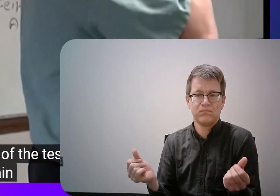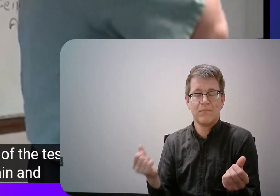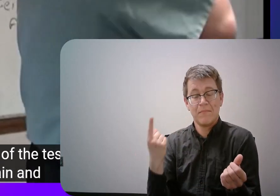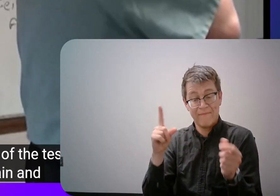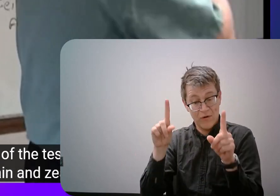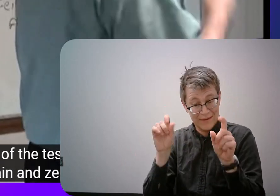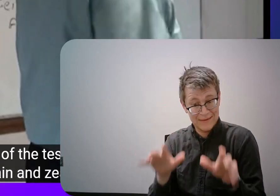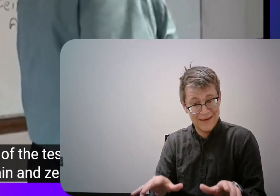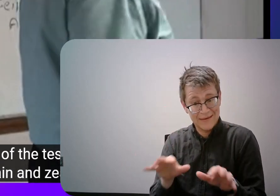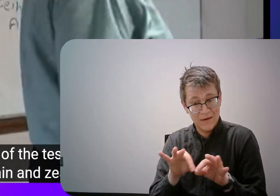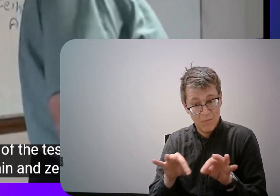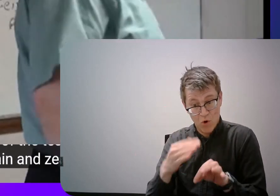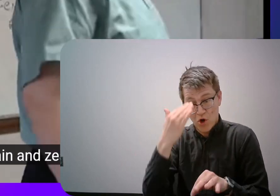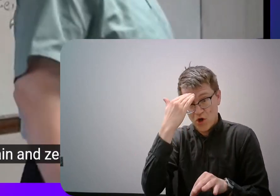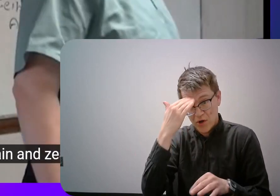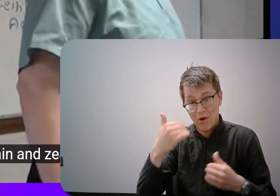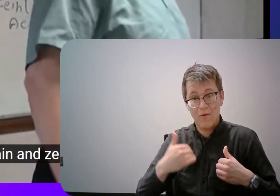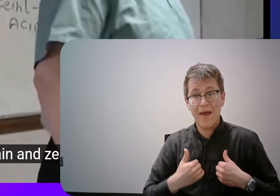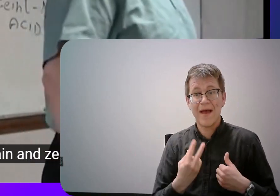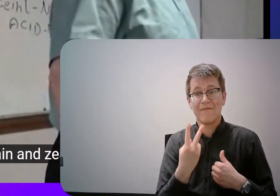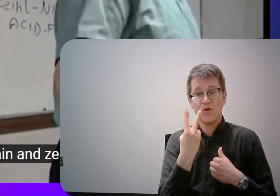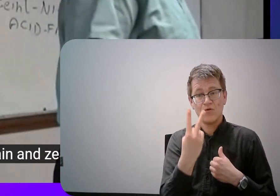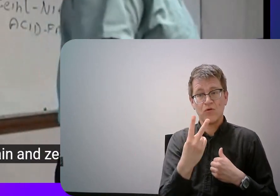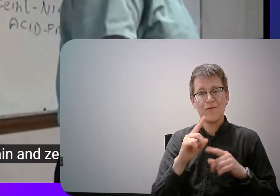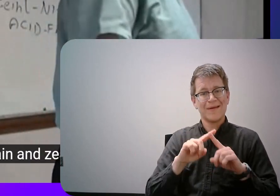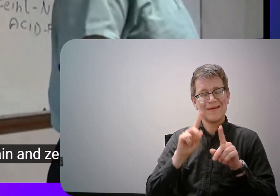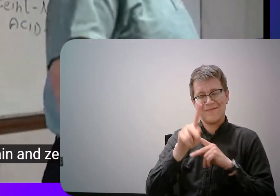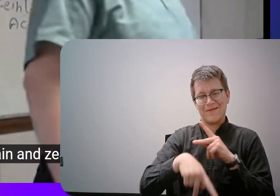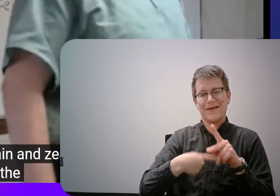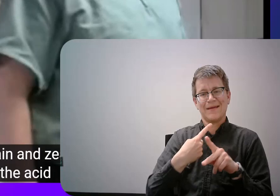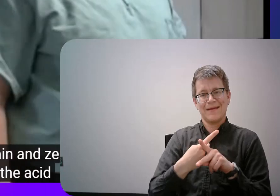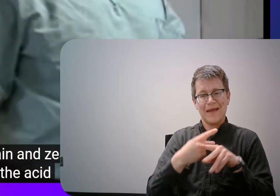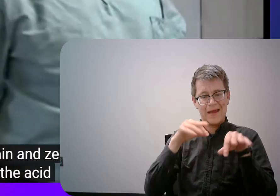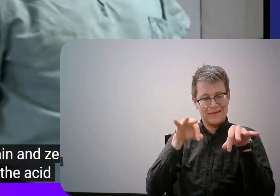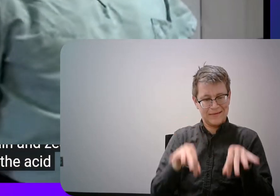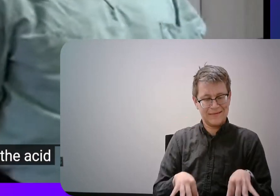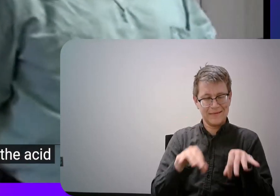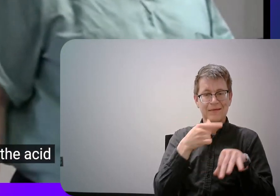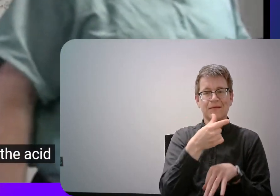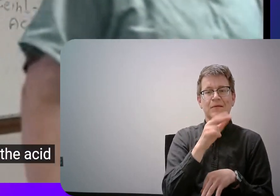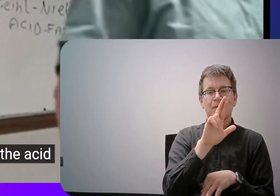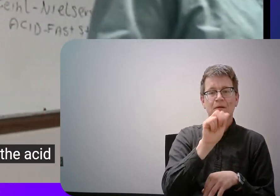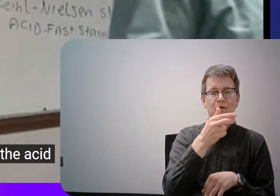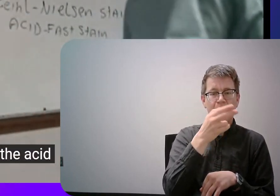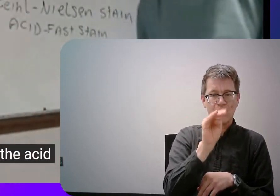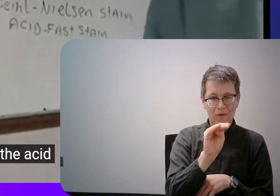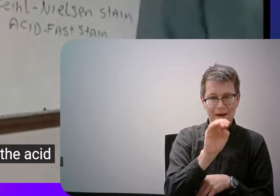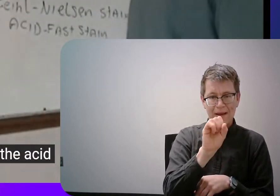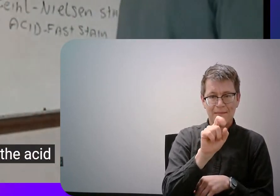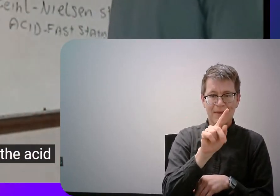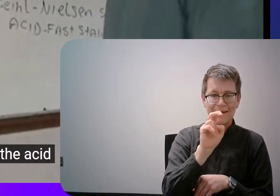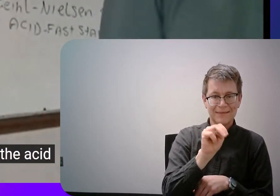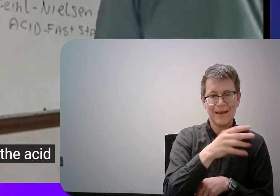gram stain and Zeal-Nielsen stain, also known as the acid-fast stain.